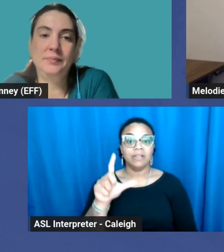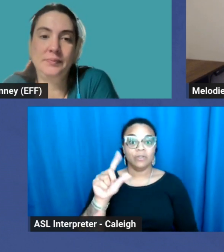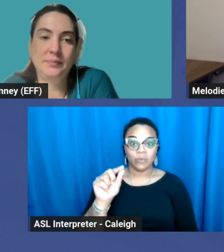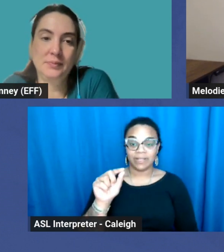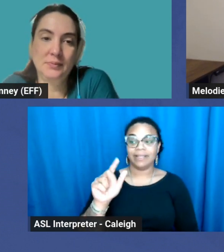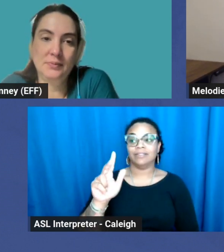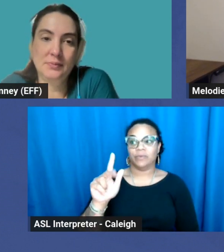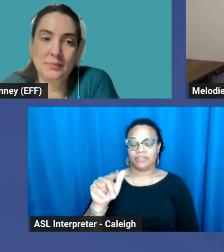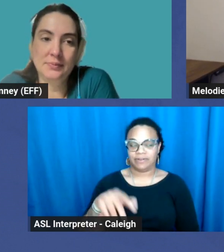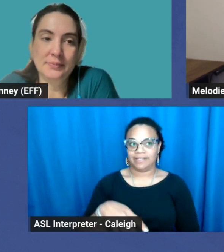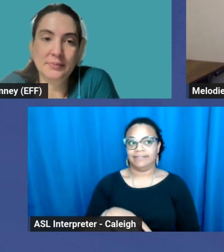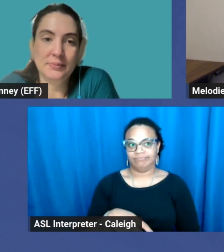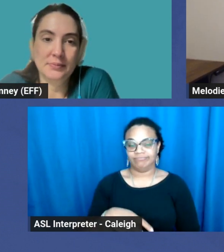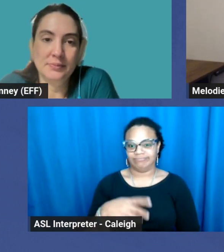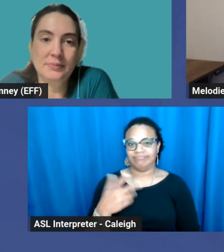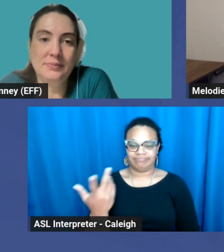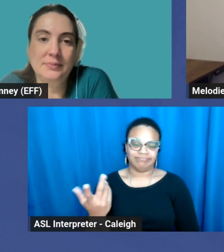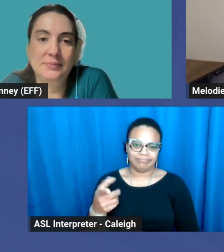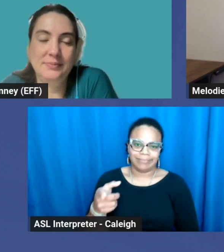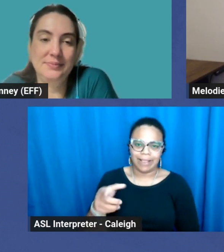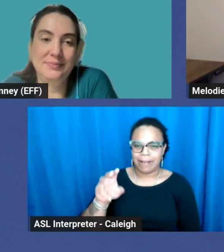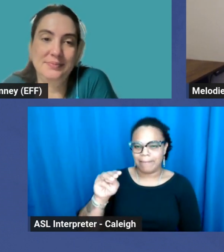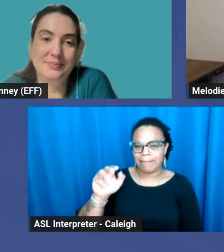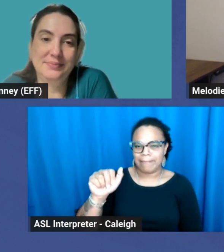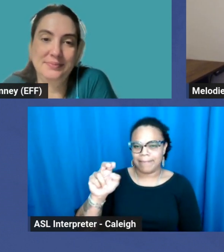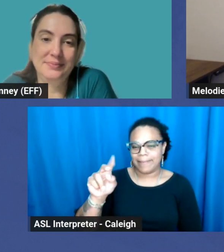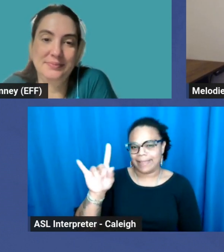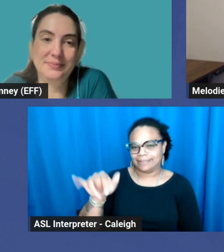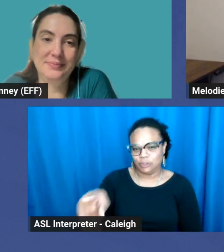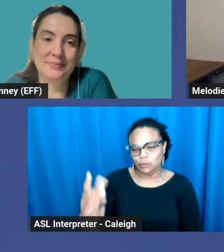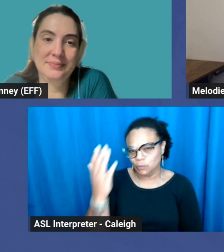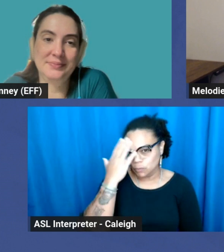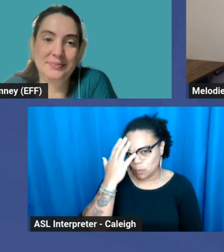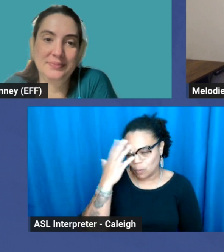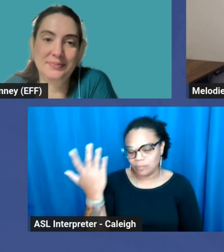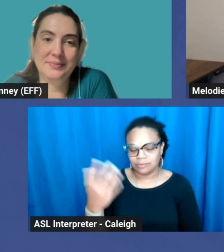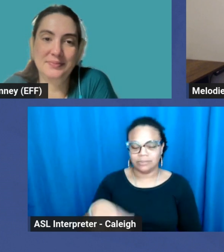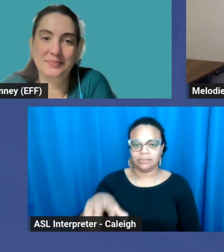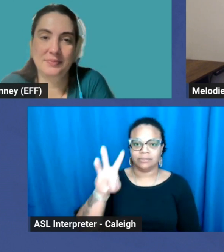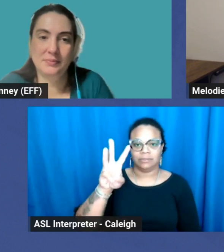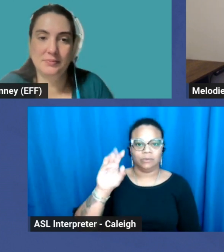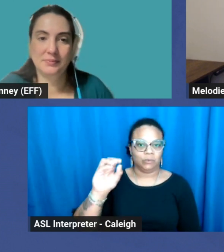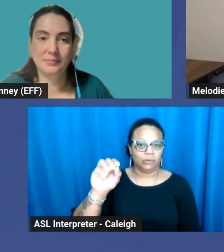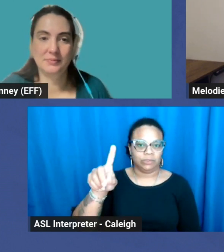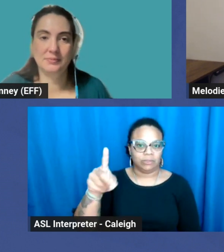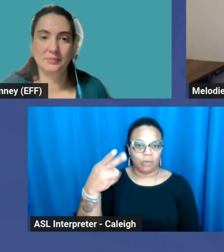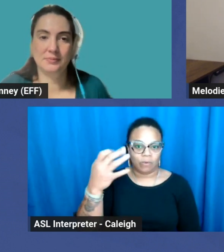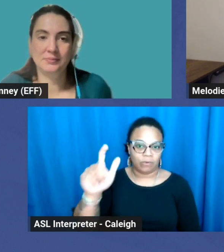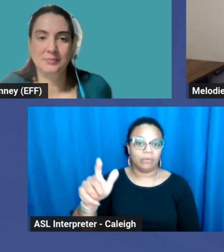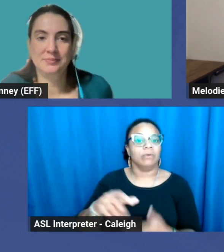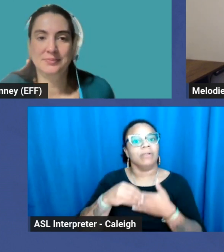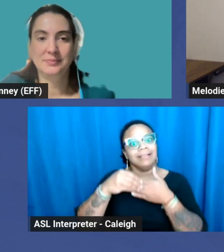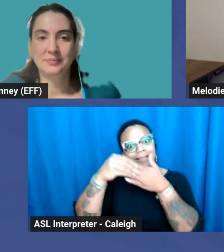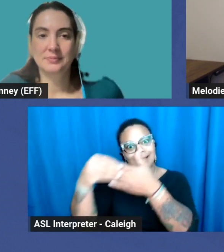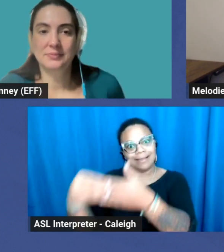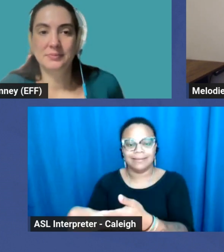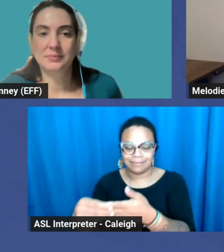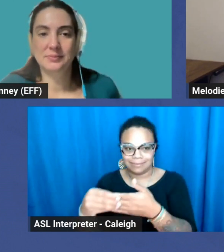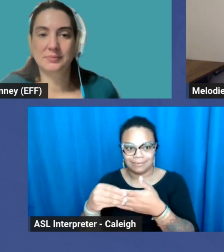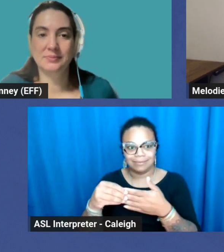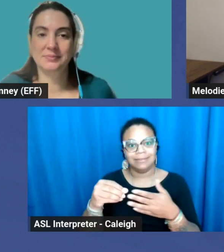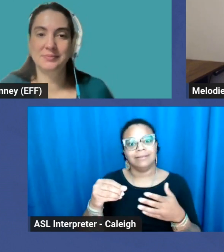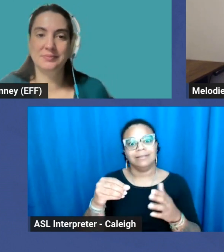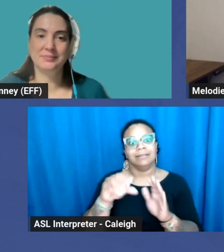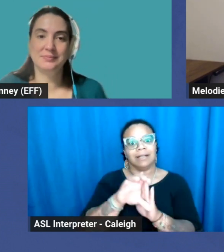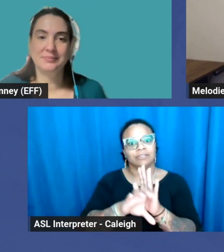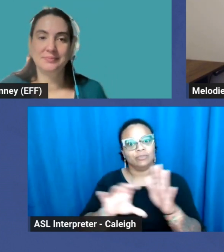2023, as you know, Mandy, Woodhull, of course, led the constitutional